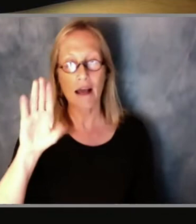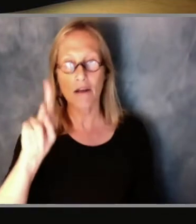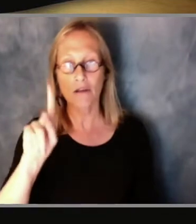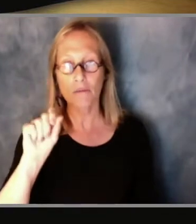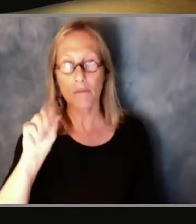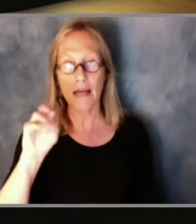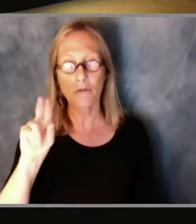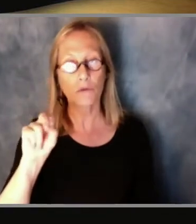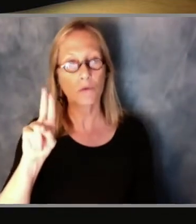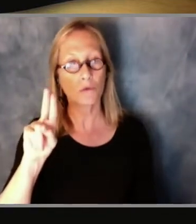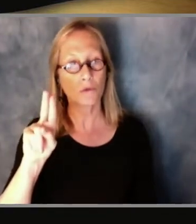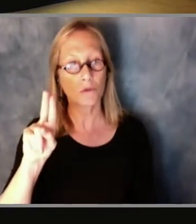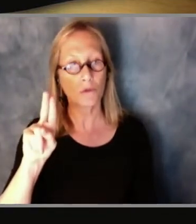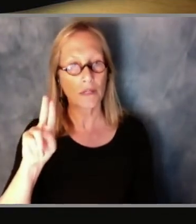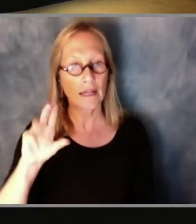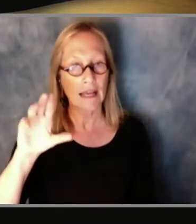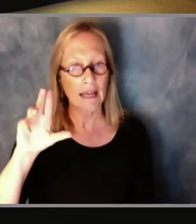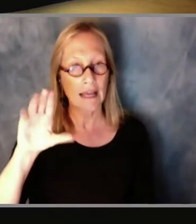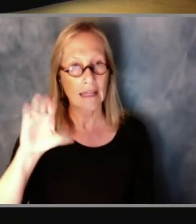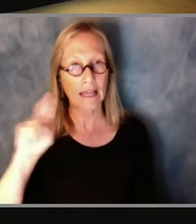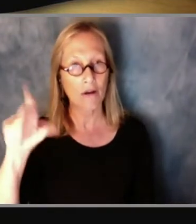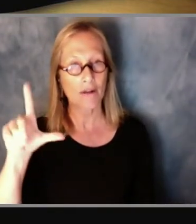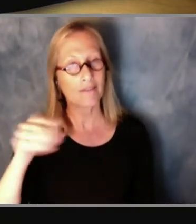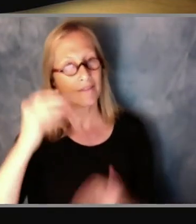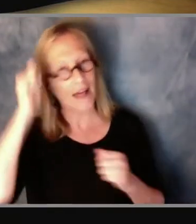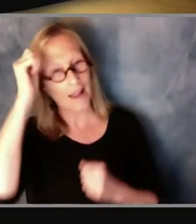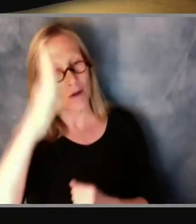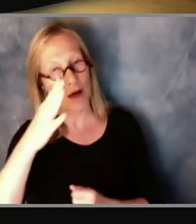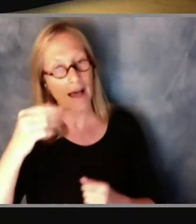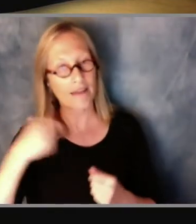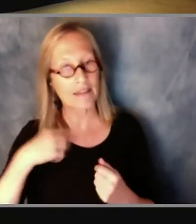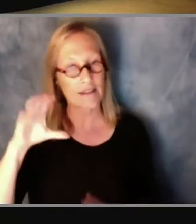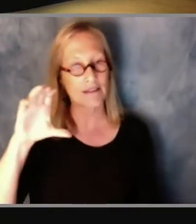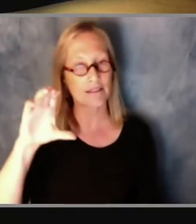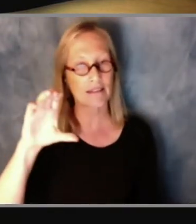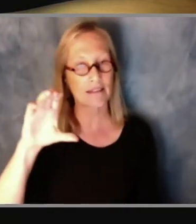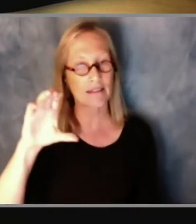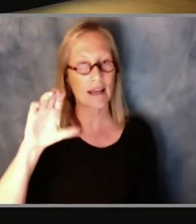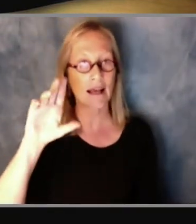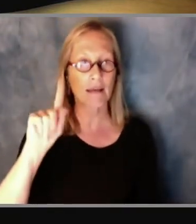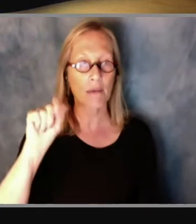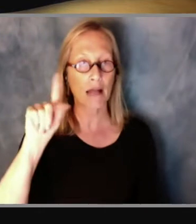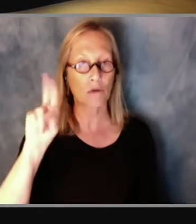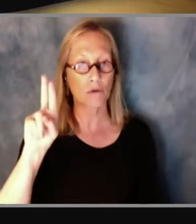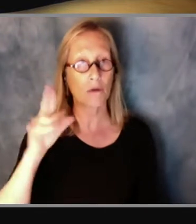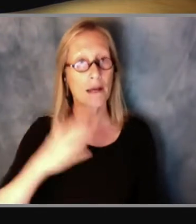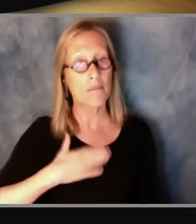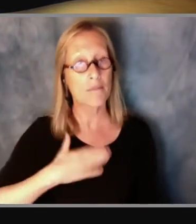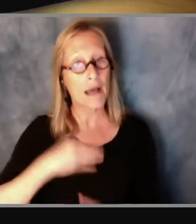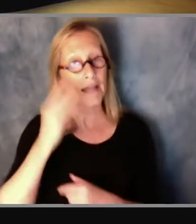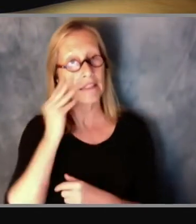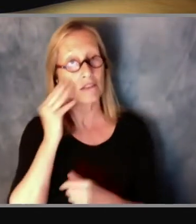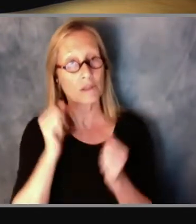Aloha, this is Kamalu. My experience with disability has been years ending. My father was,